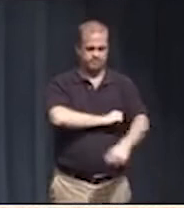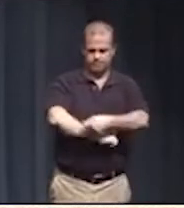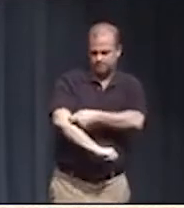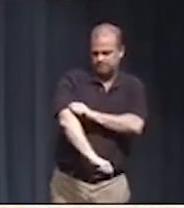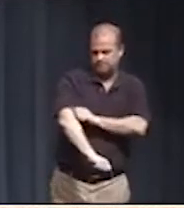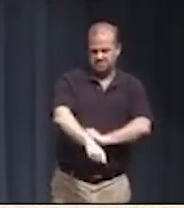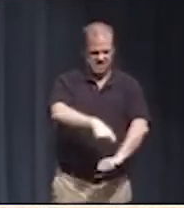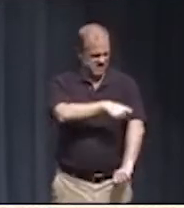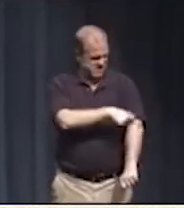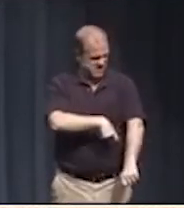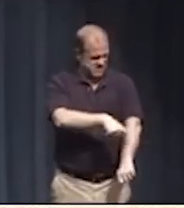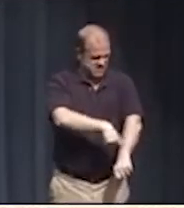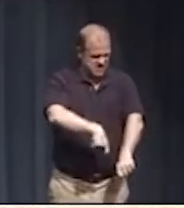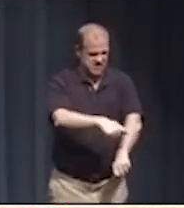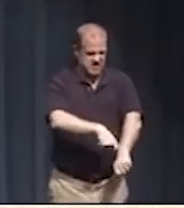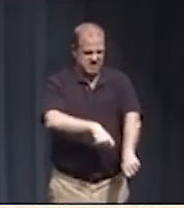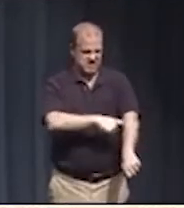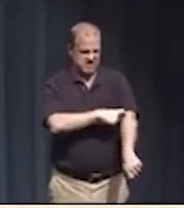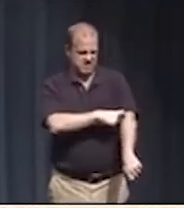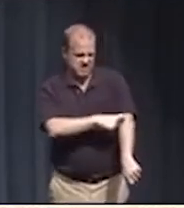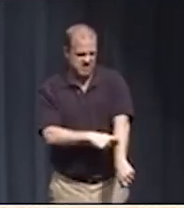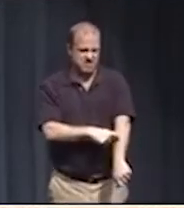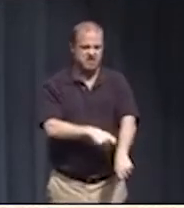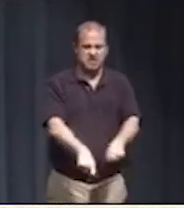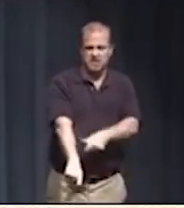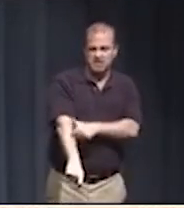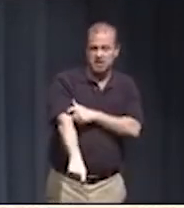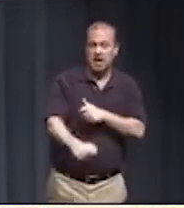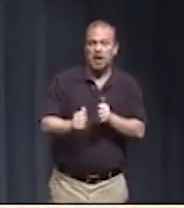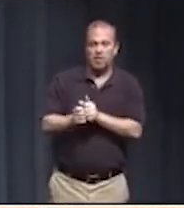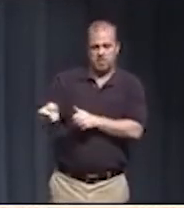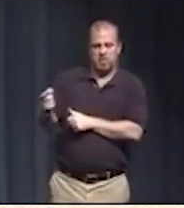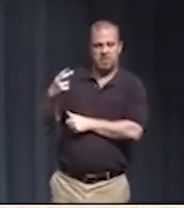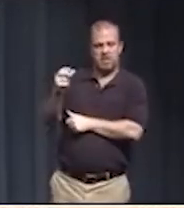and to the people around them and say, I was with Harry the King